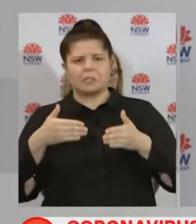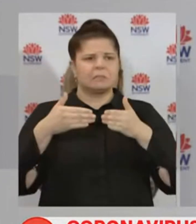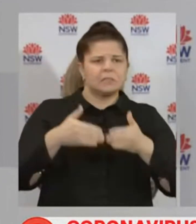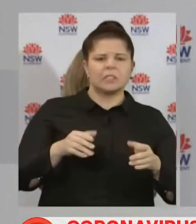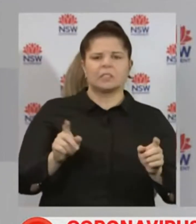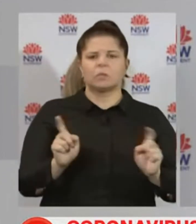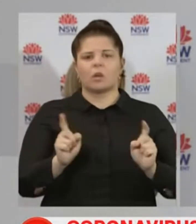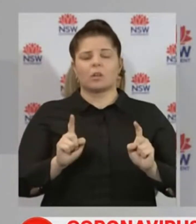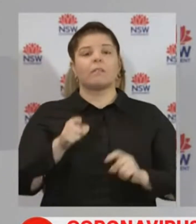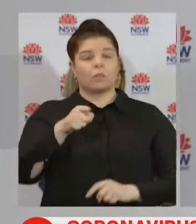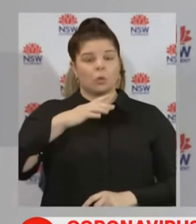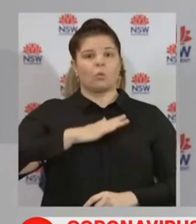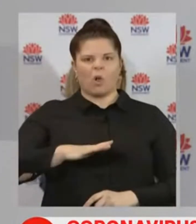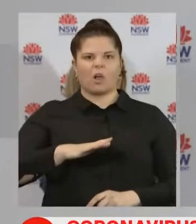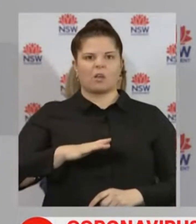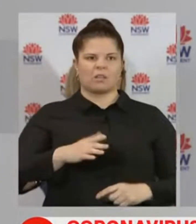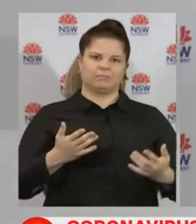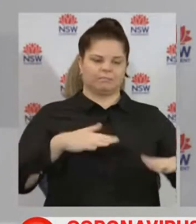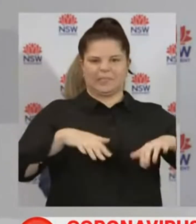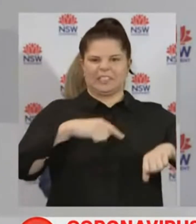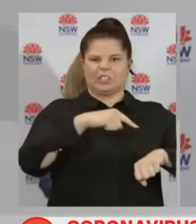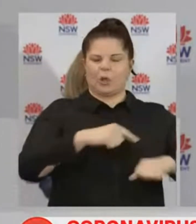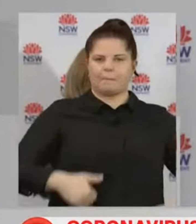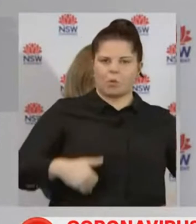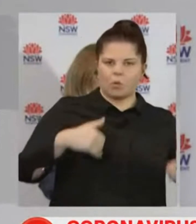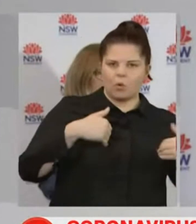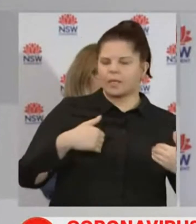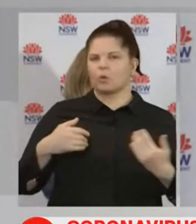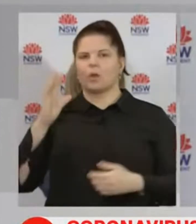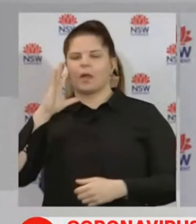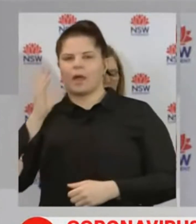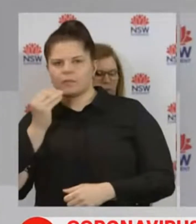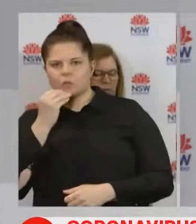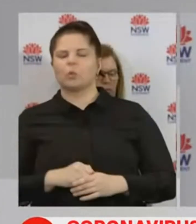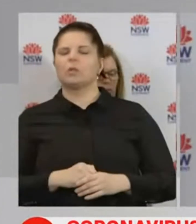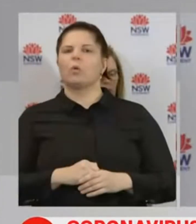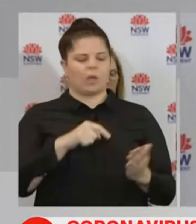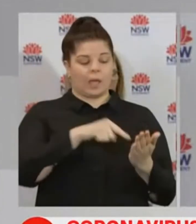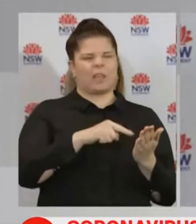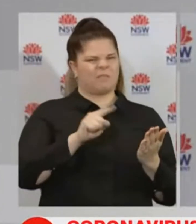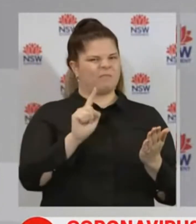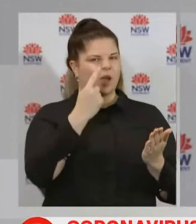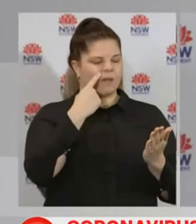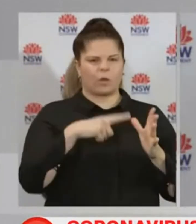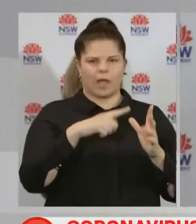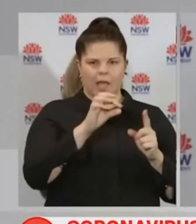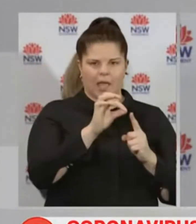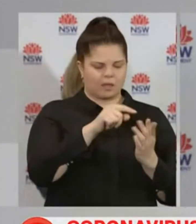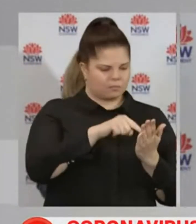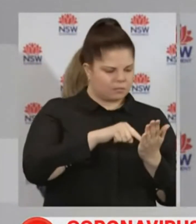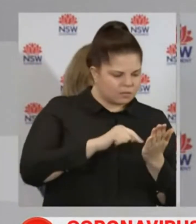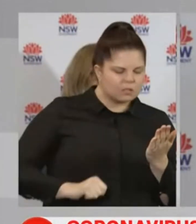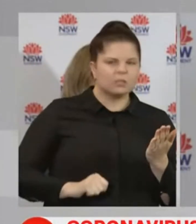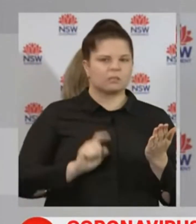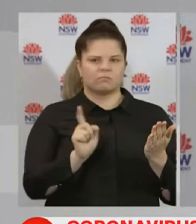we recommend firstly that you check the apps available, which tell you what services do have some capacity in the peak. But because